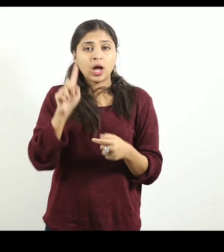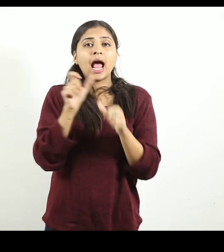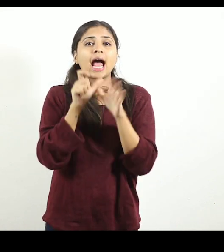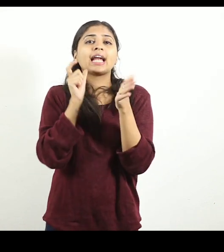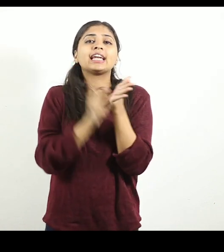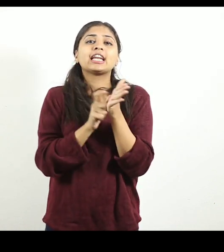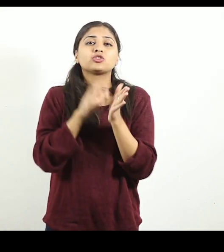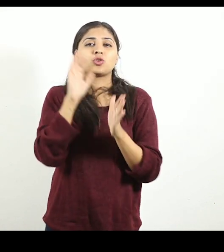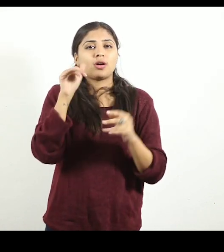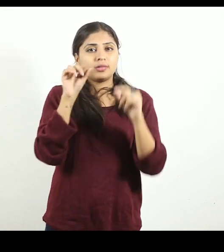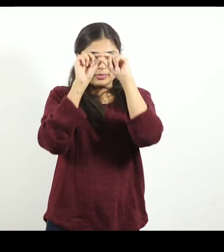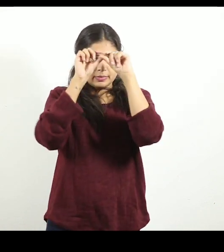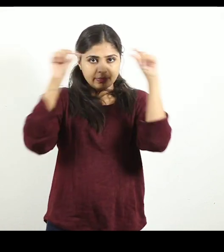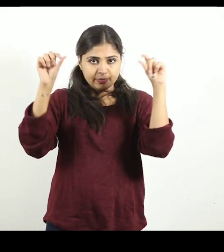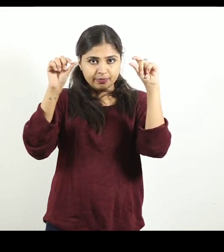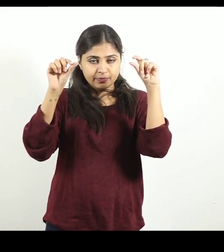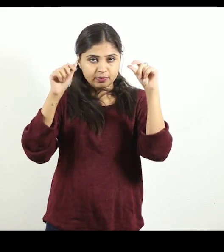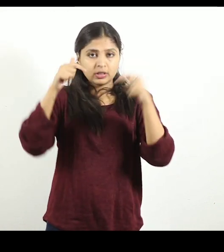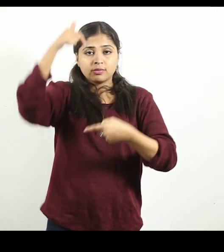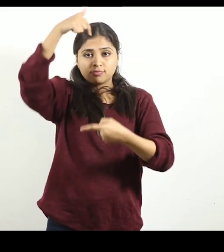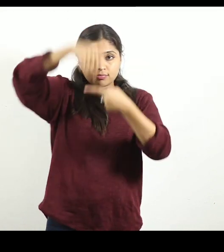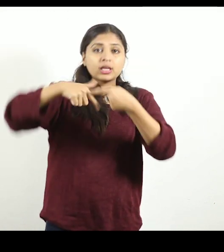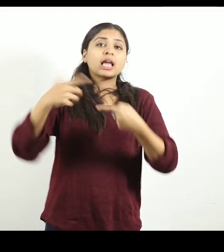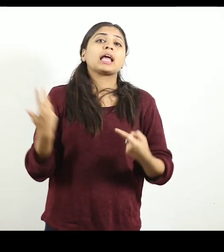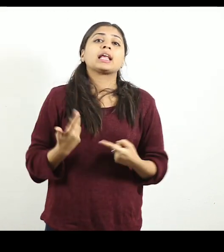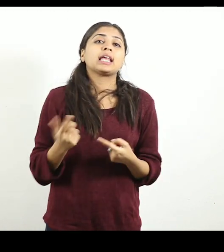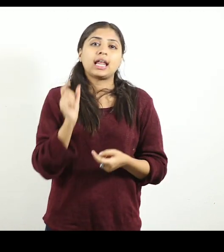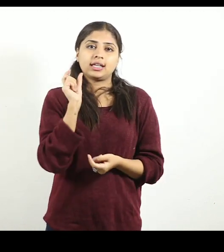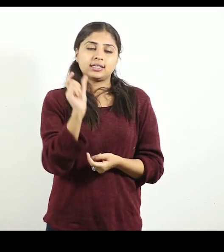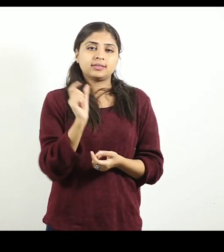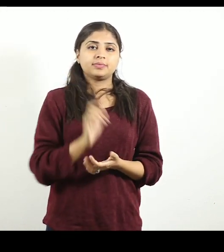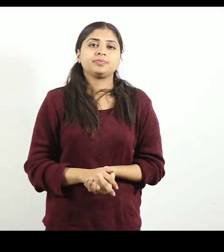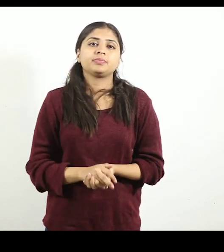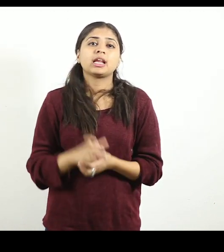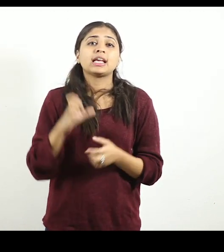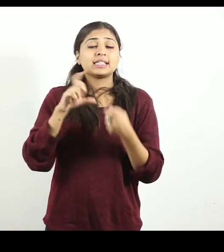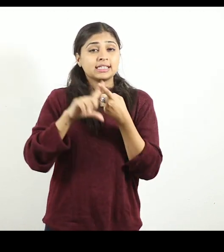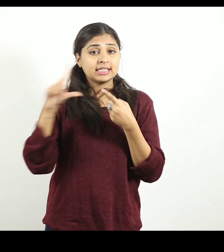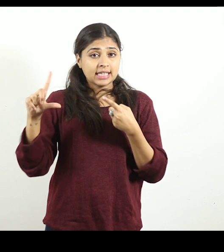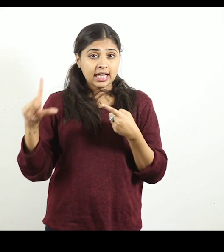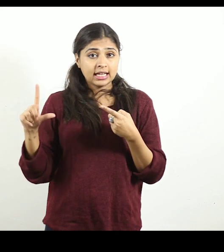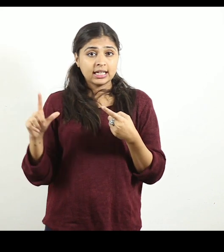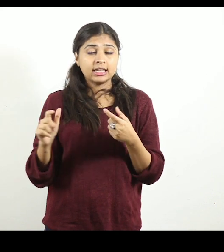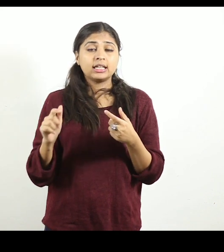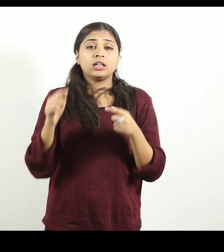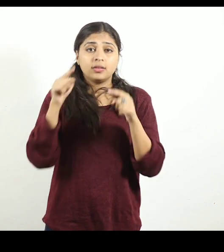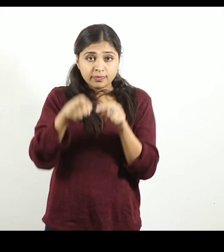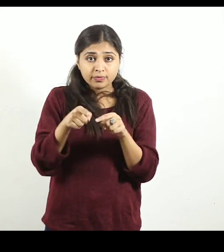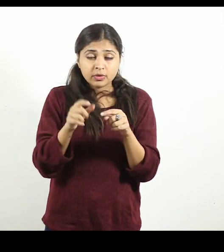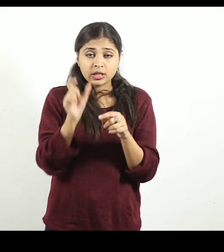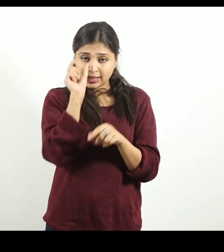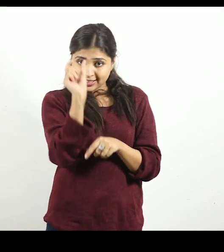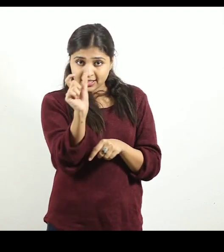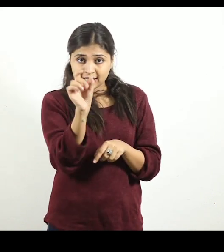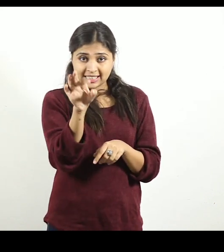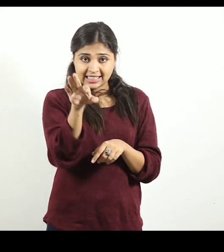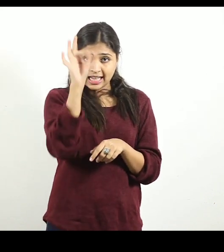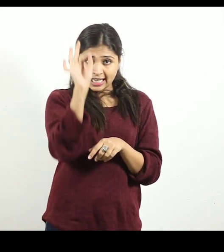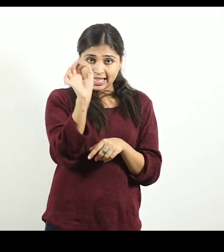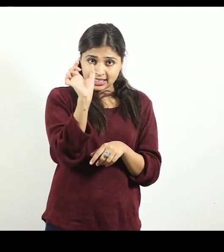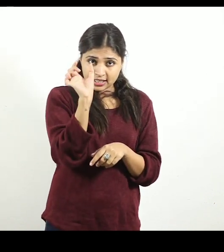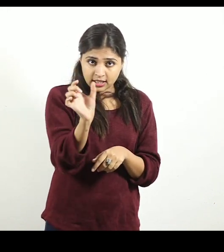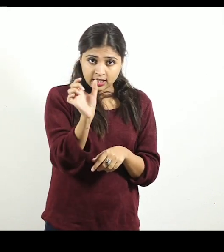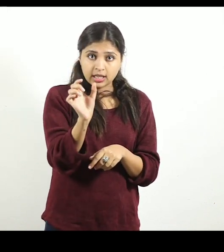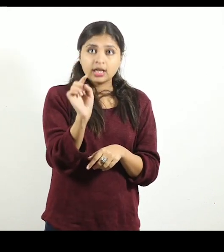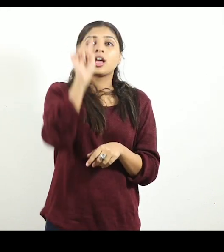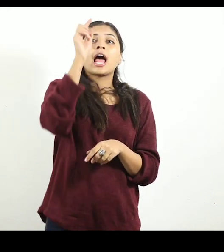intersects. The cell address of the selected cell appears in the name box. Here you can see that D4 is